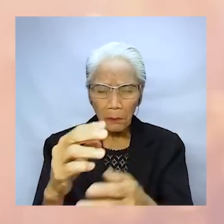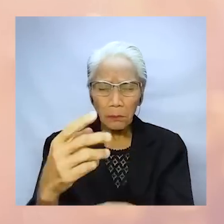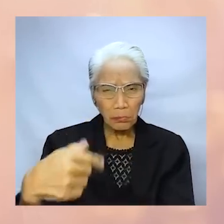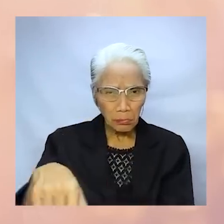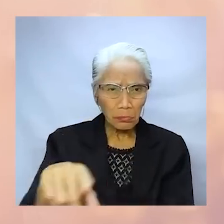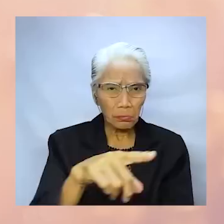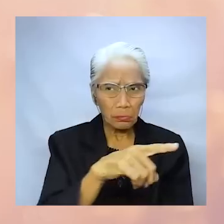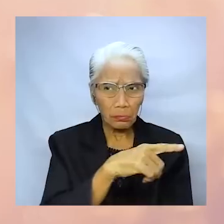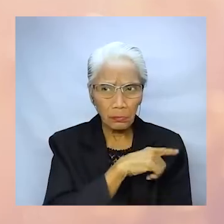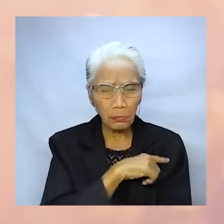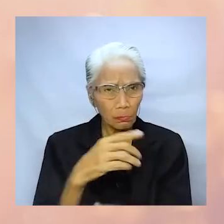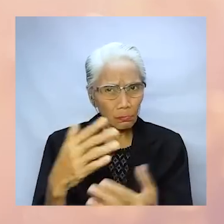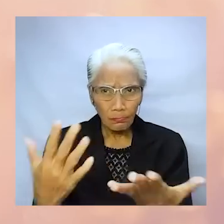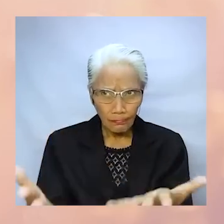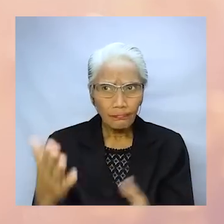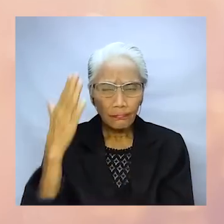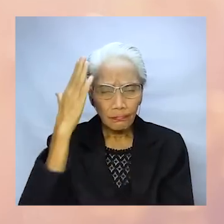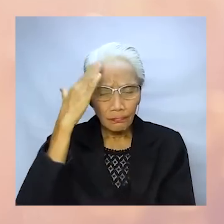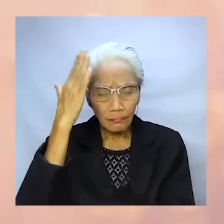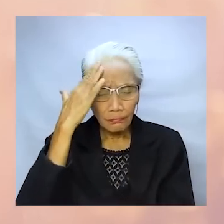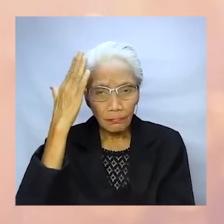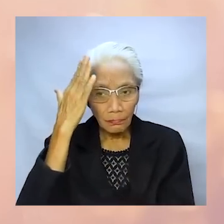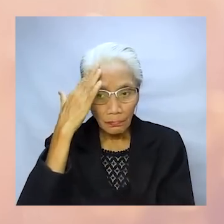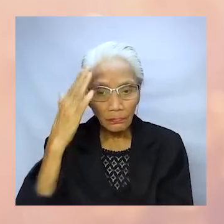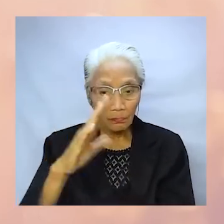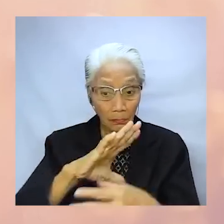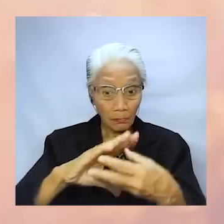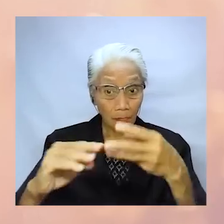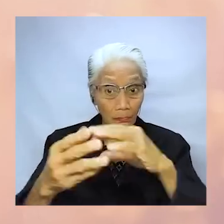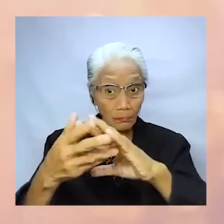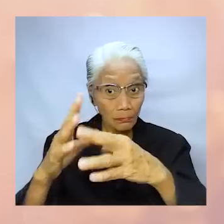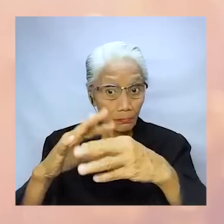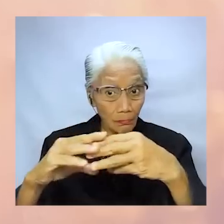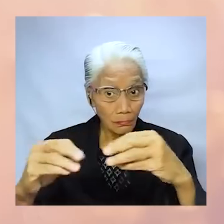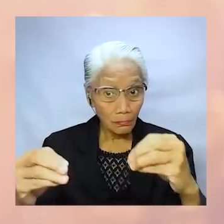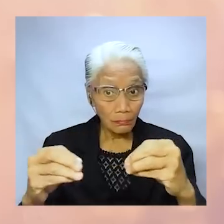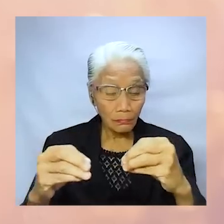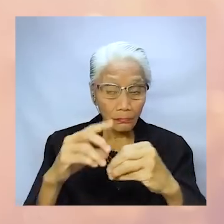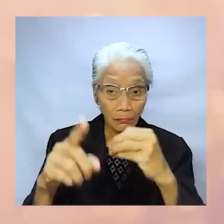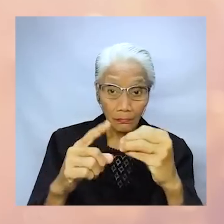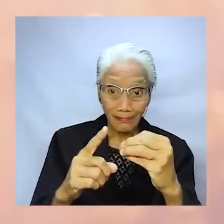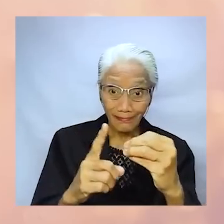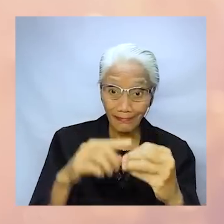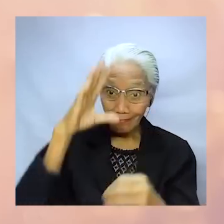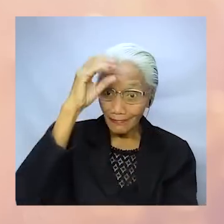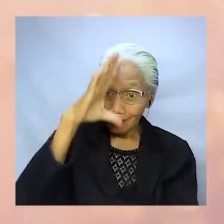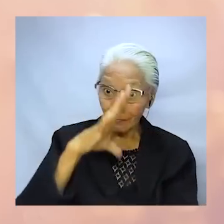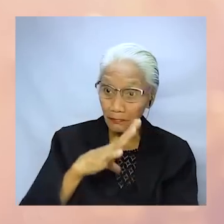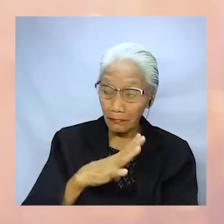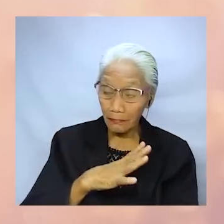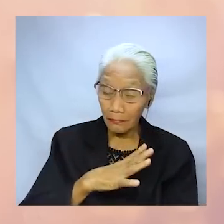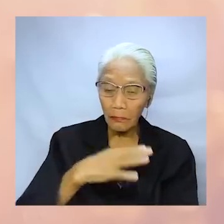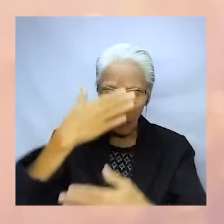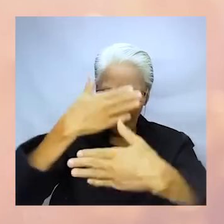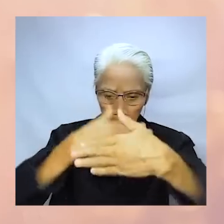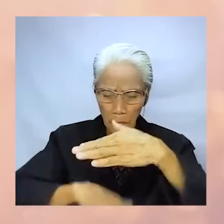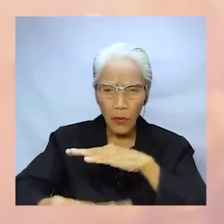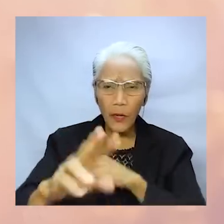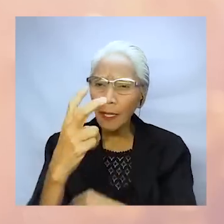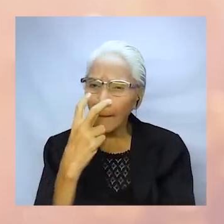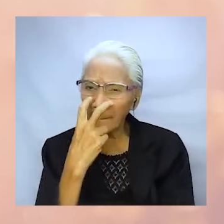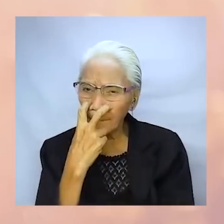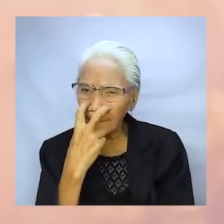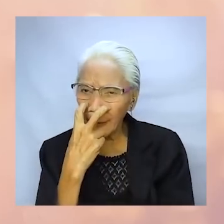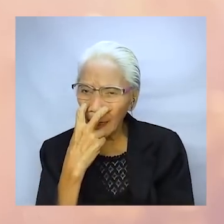way familiar with the story of the man born blind who